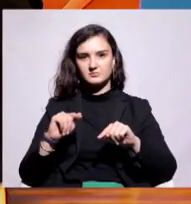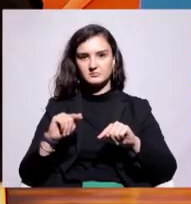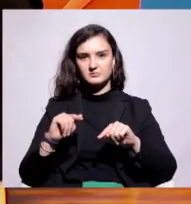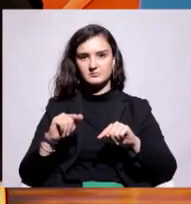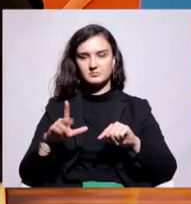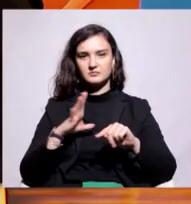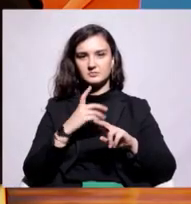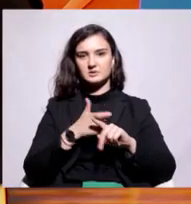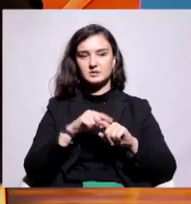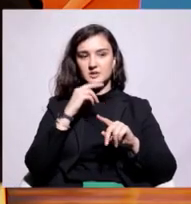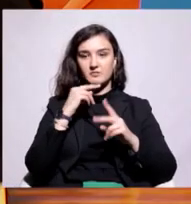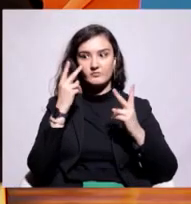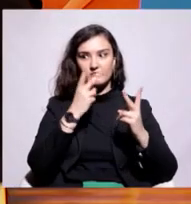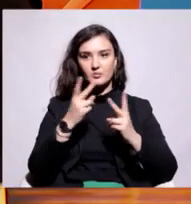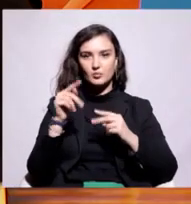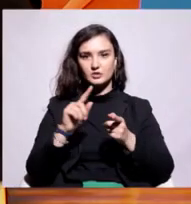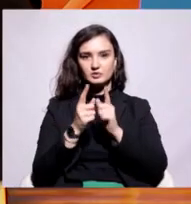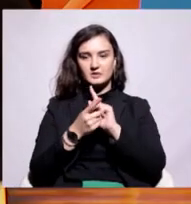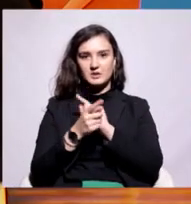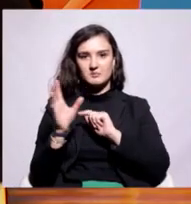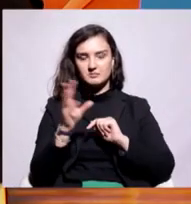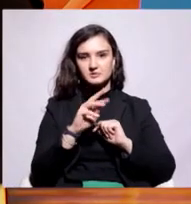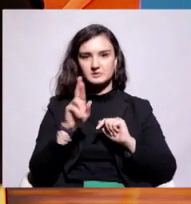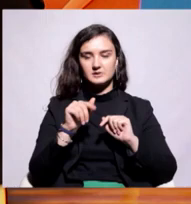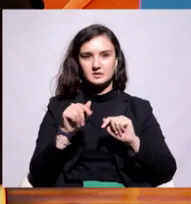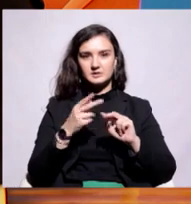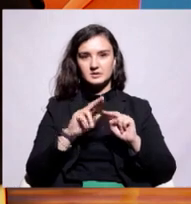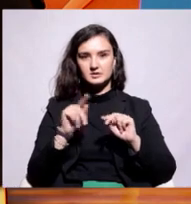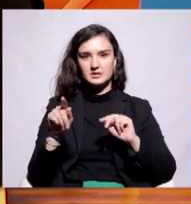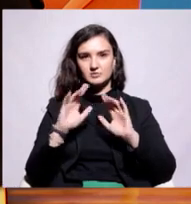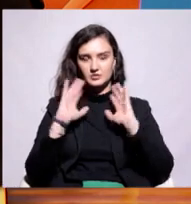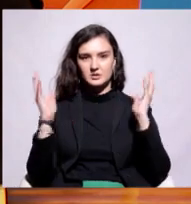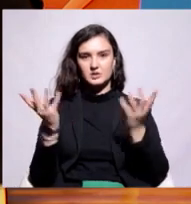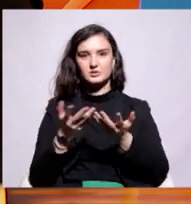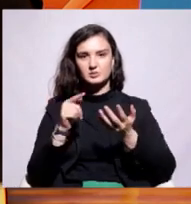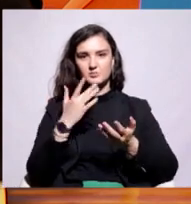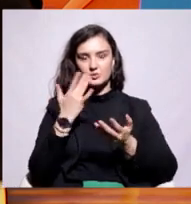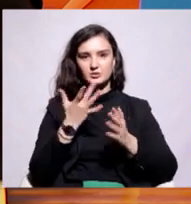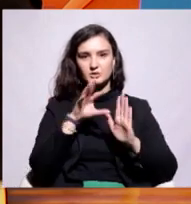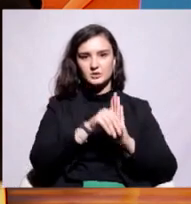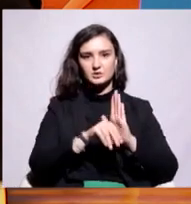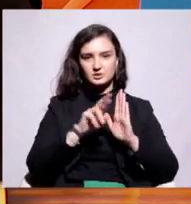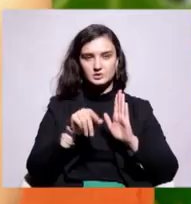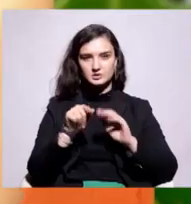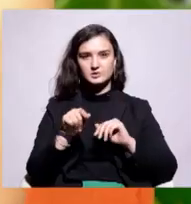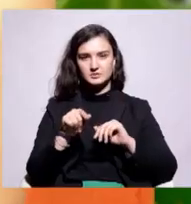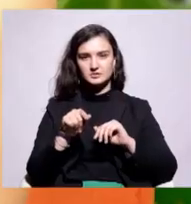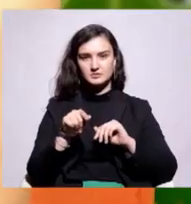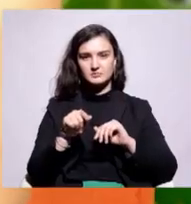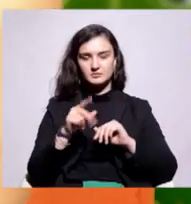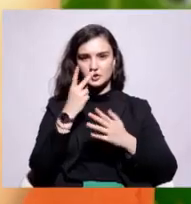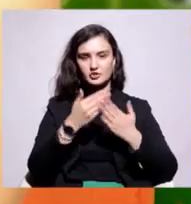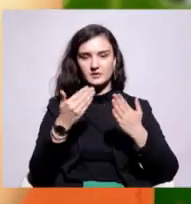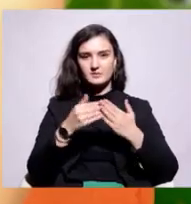Irving was very observant of the changes and in the society and in the politics, as Rip Van Winkle